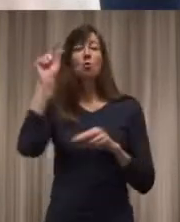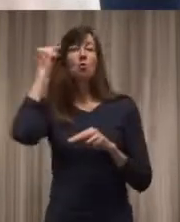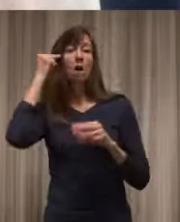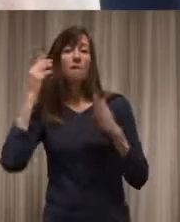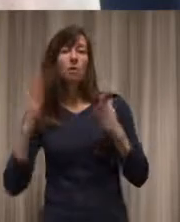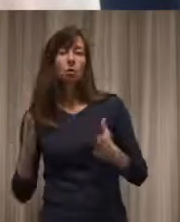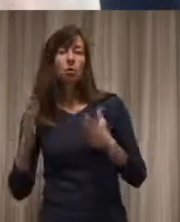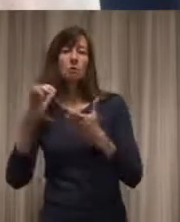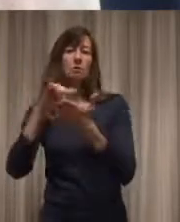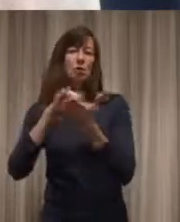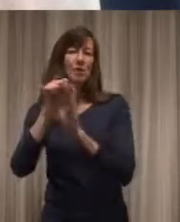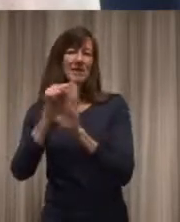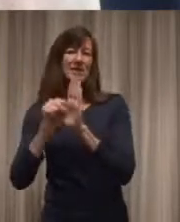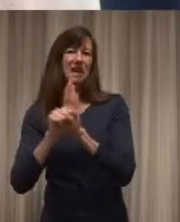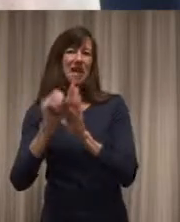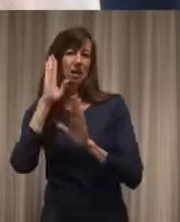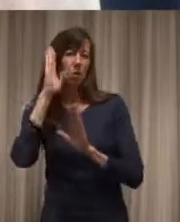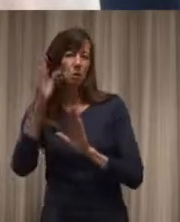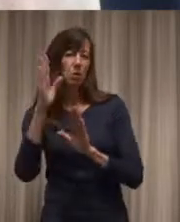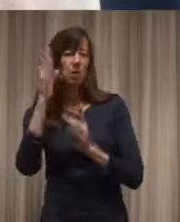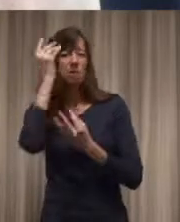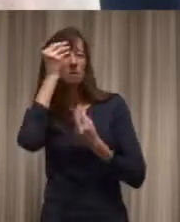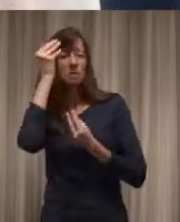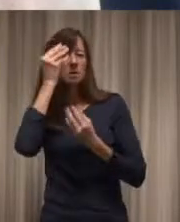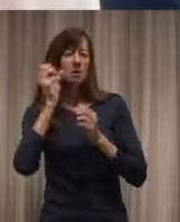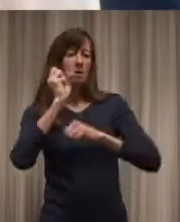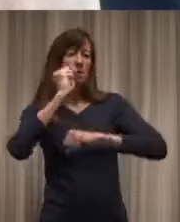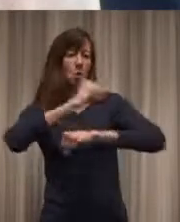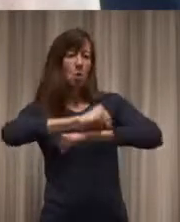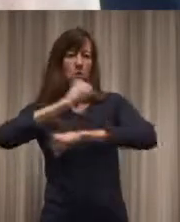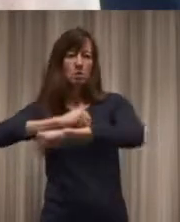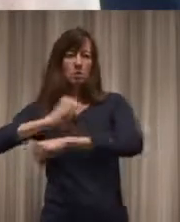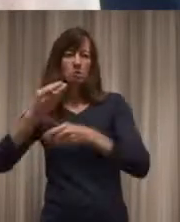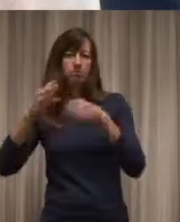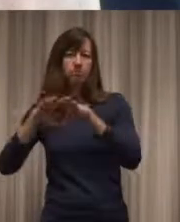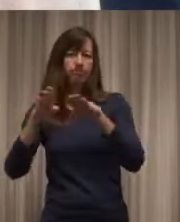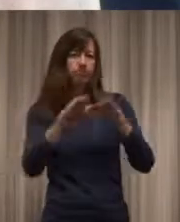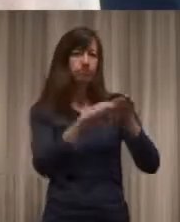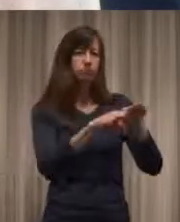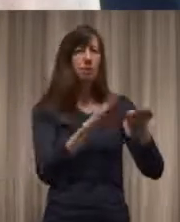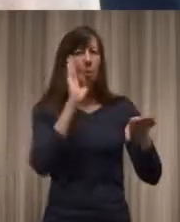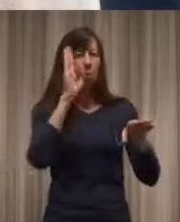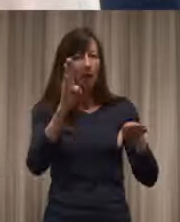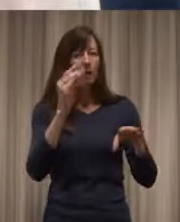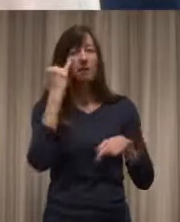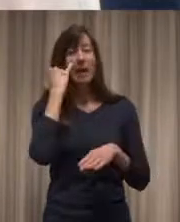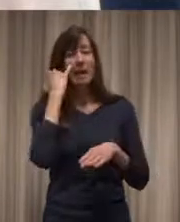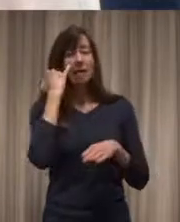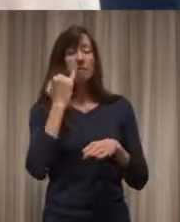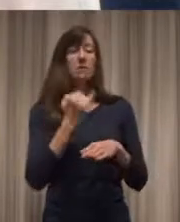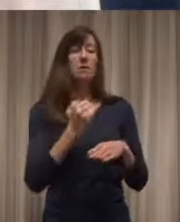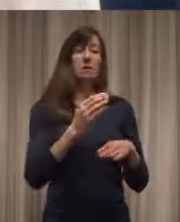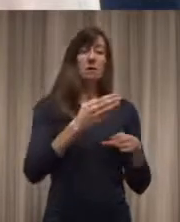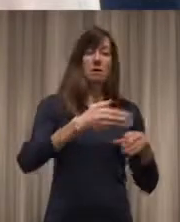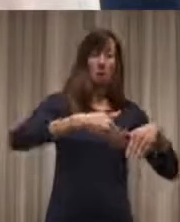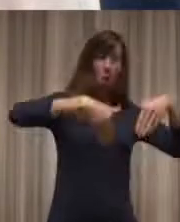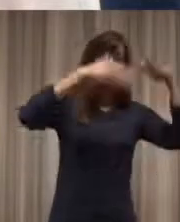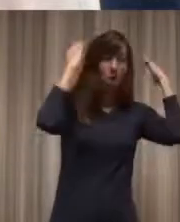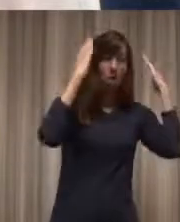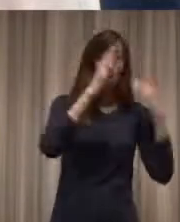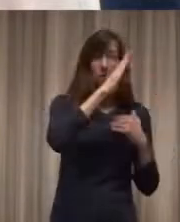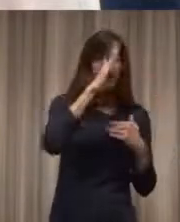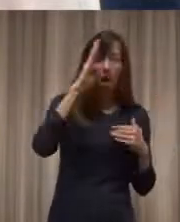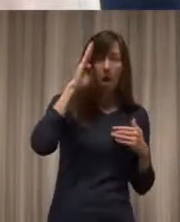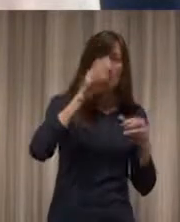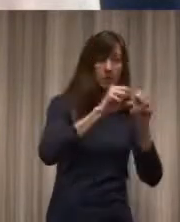or restrictions if we start to get to a point anywhere in the state, including here, where we're at risk of overwhelming our